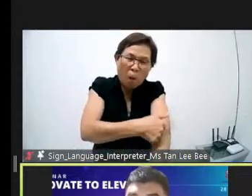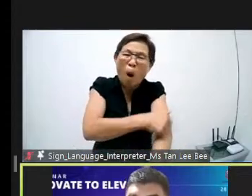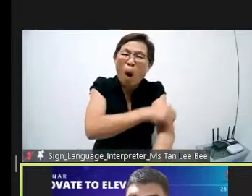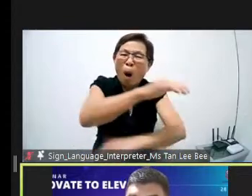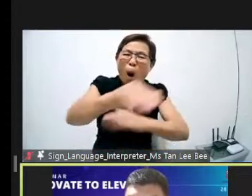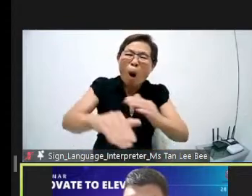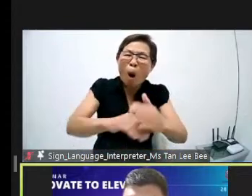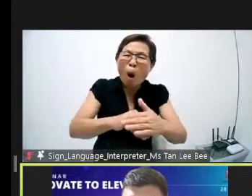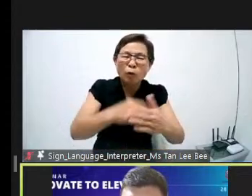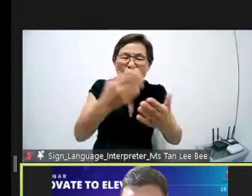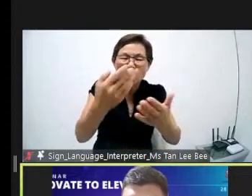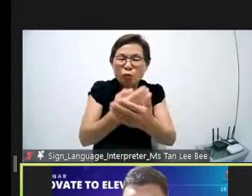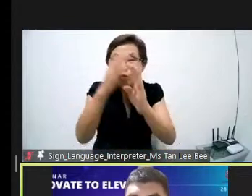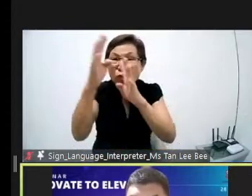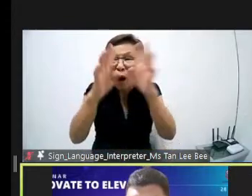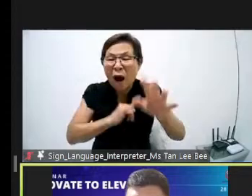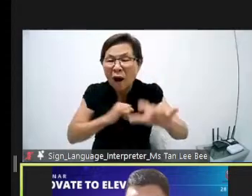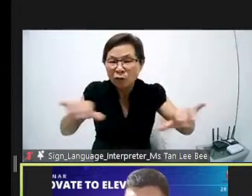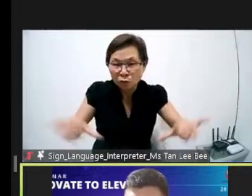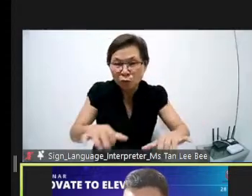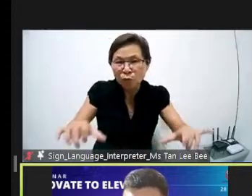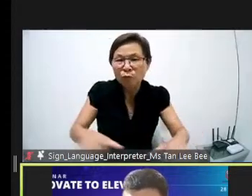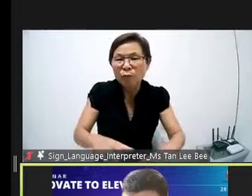module, teaching and learning activities,